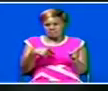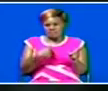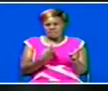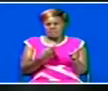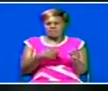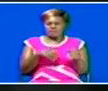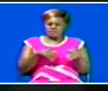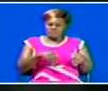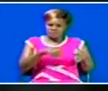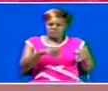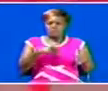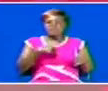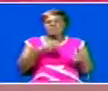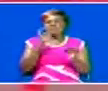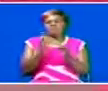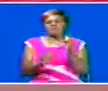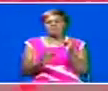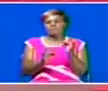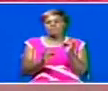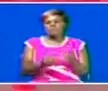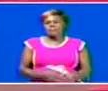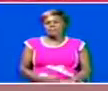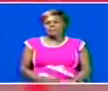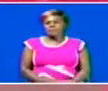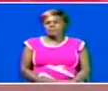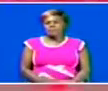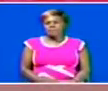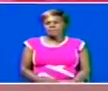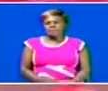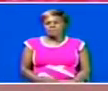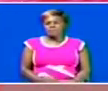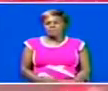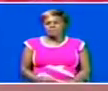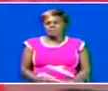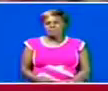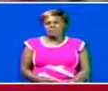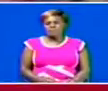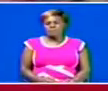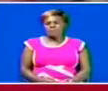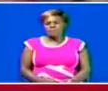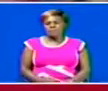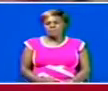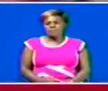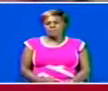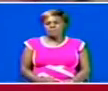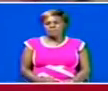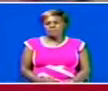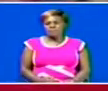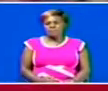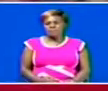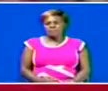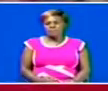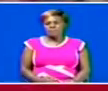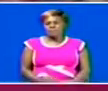copy that I'm running really fast. Eliud Kipchoge wins the London Marathon. He cannot believe it.